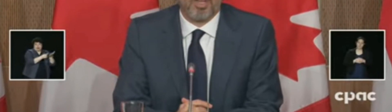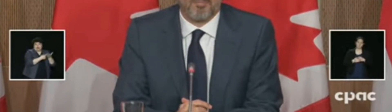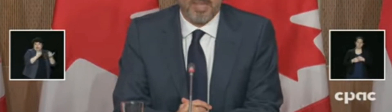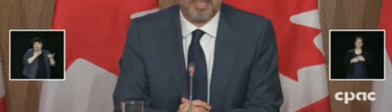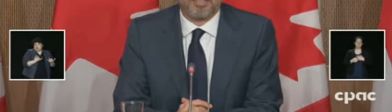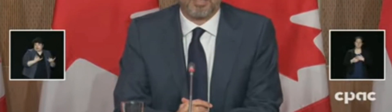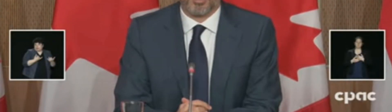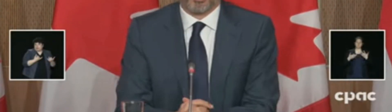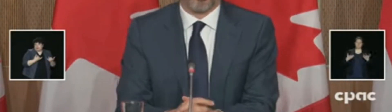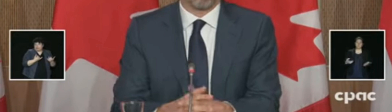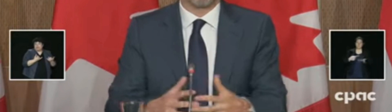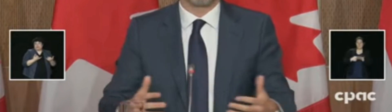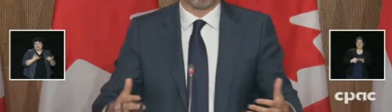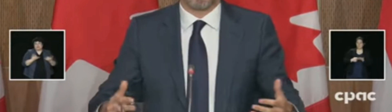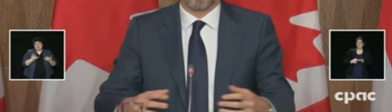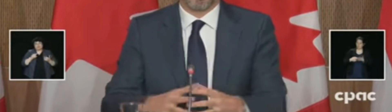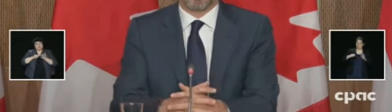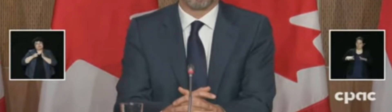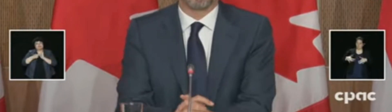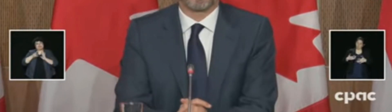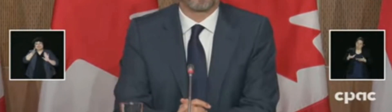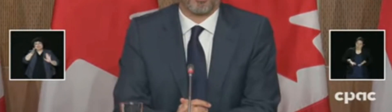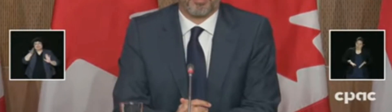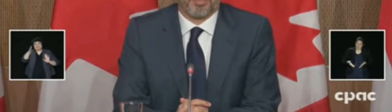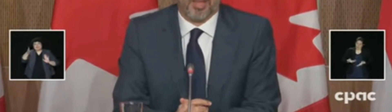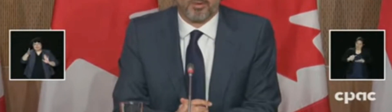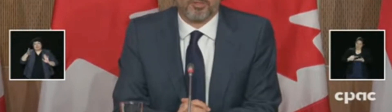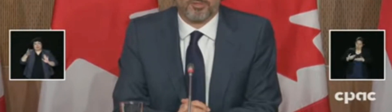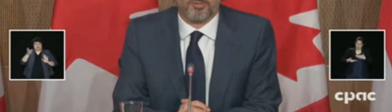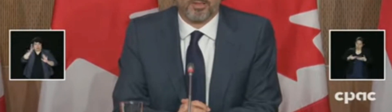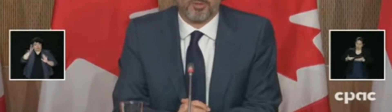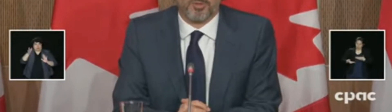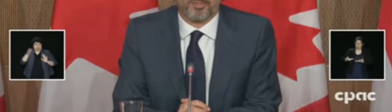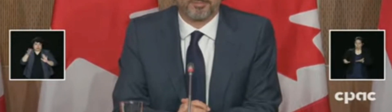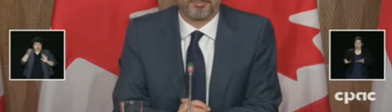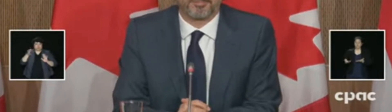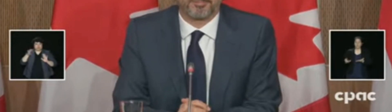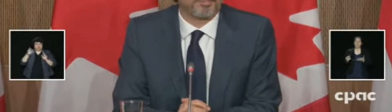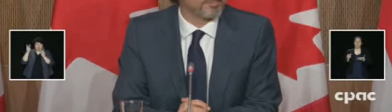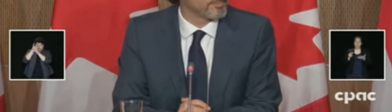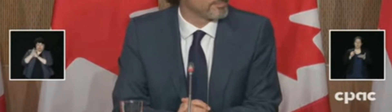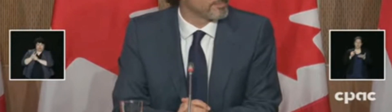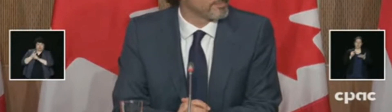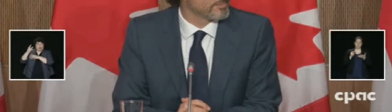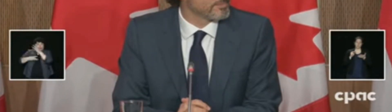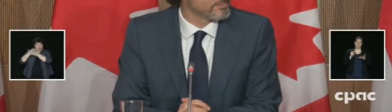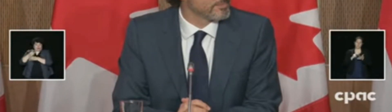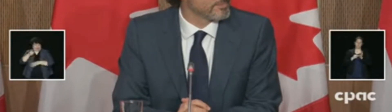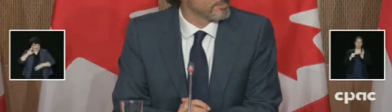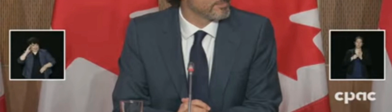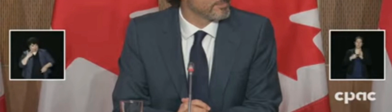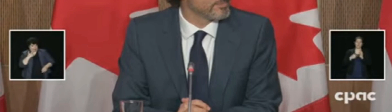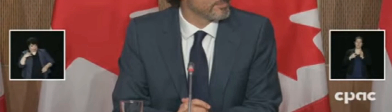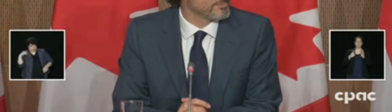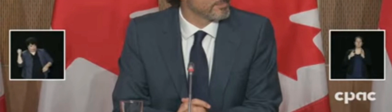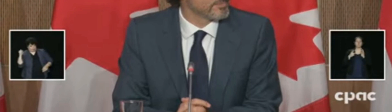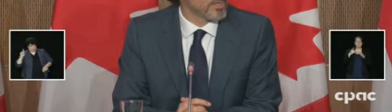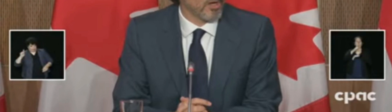now means that we will be aligned with our partners around the world. Sounds like a yes, it will likely